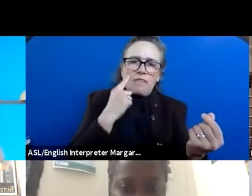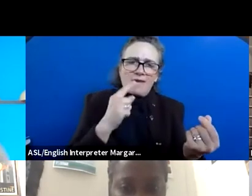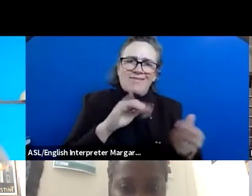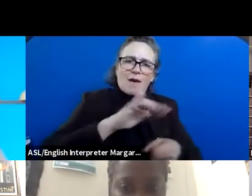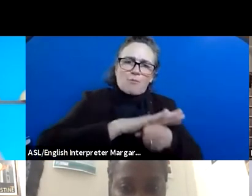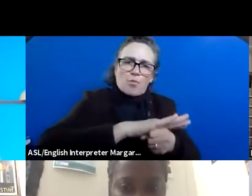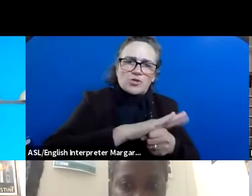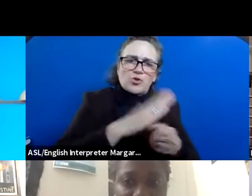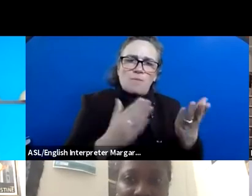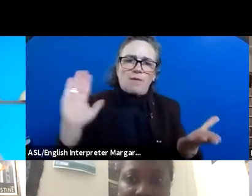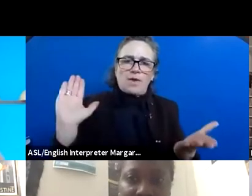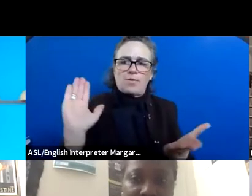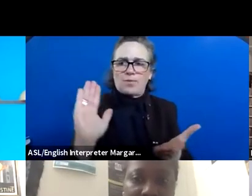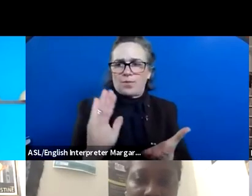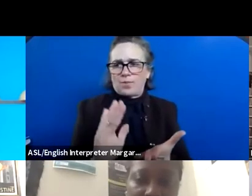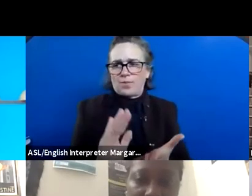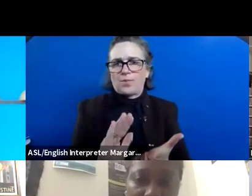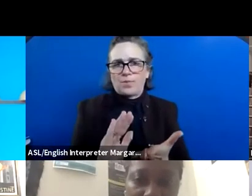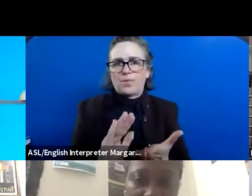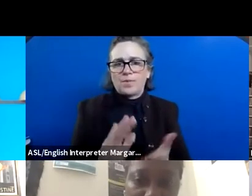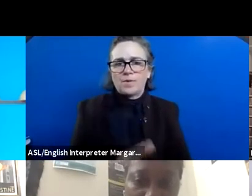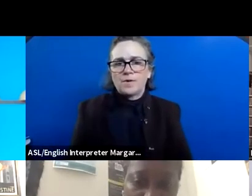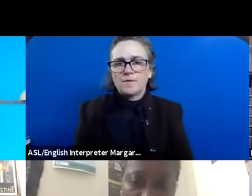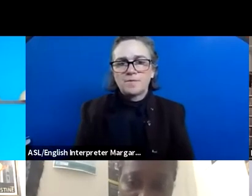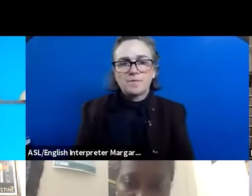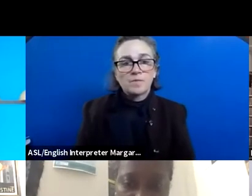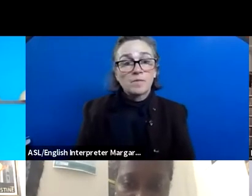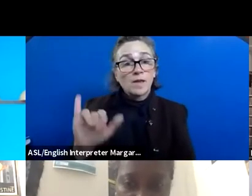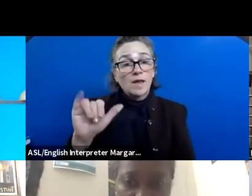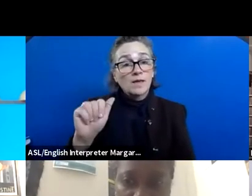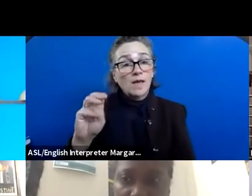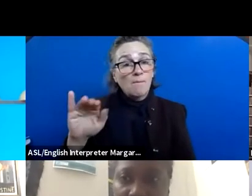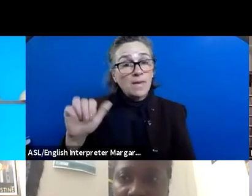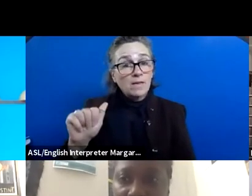Muchísimas gracias. No sé, Jamila, do you want to say anything or shall we move on?